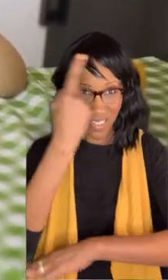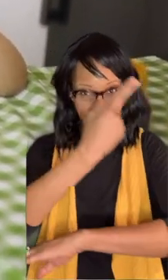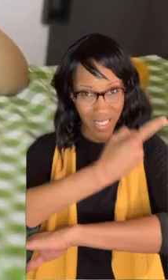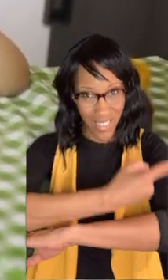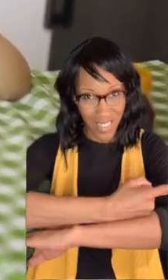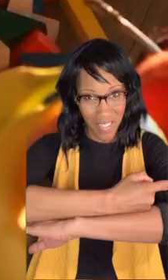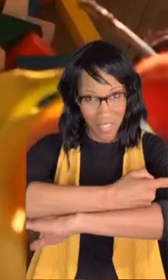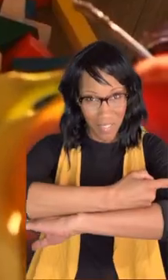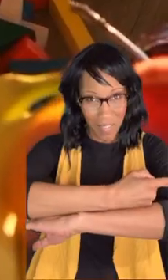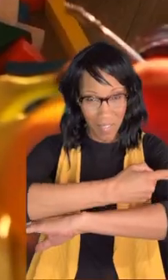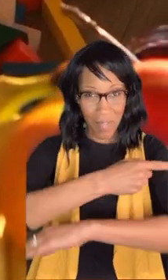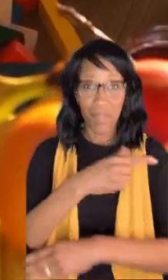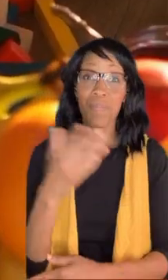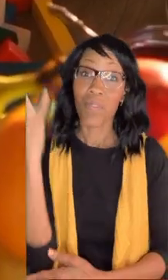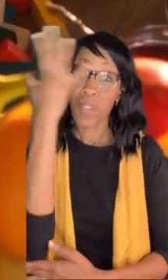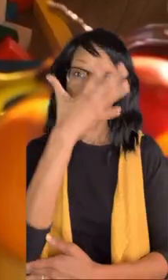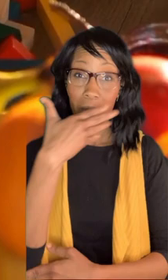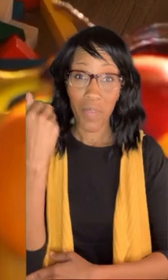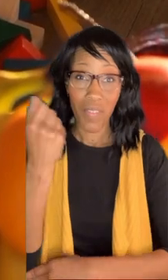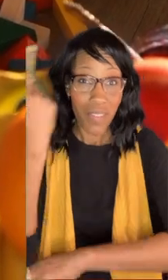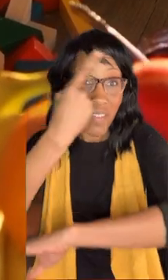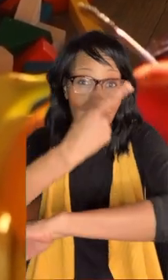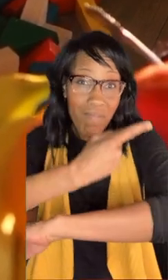It's a beautiful day.